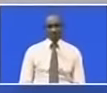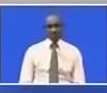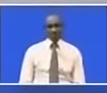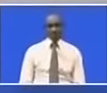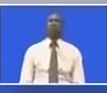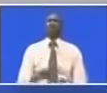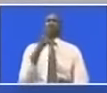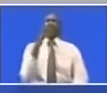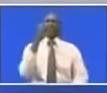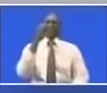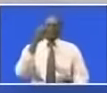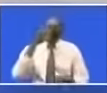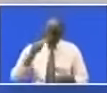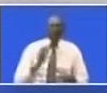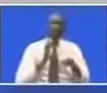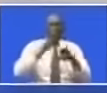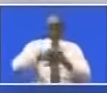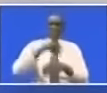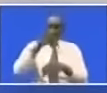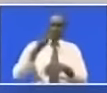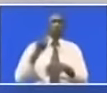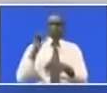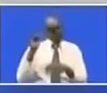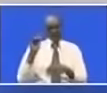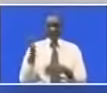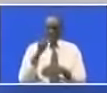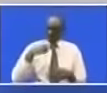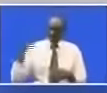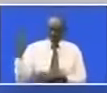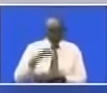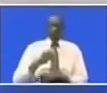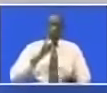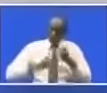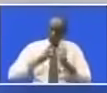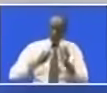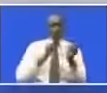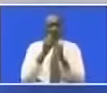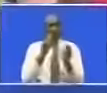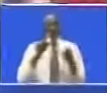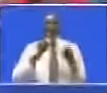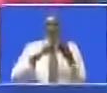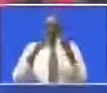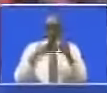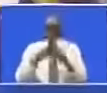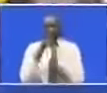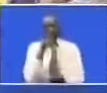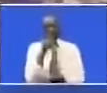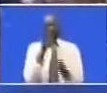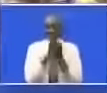More than 20,000 participants braved the cold Nairobi morning weather as they turned out Sunday for the 2015 Standard Chartered Nairobi